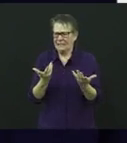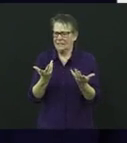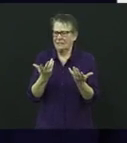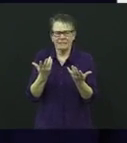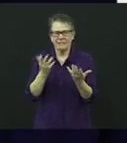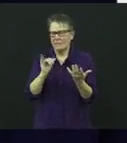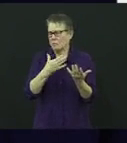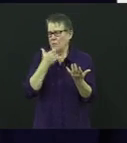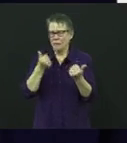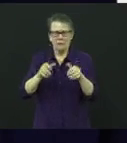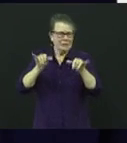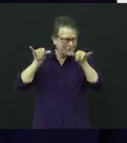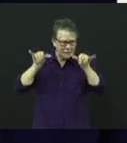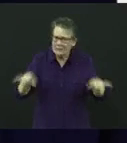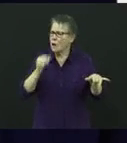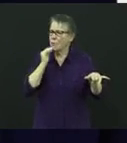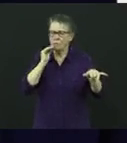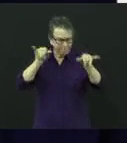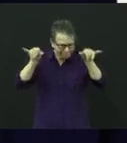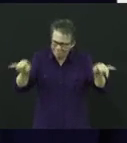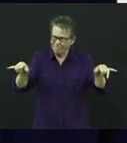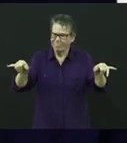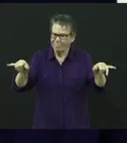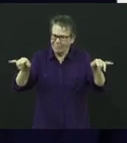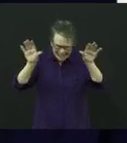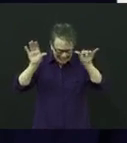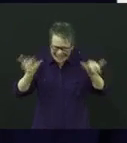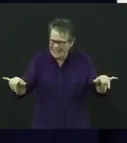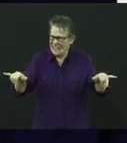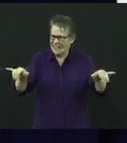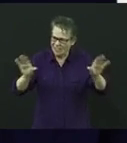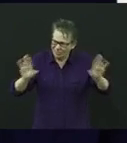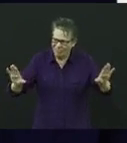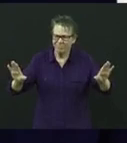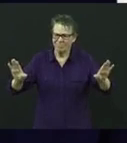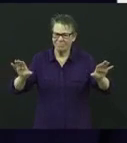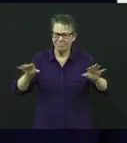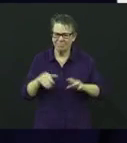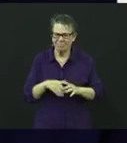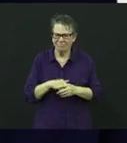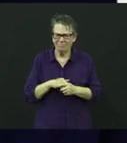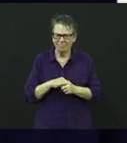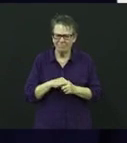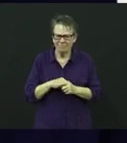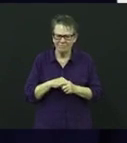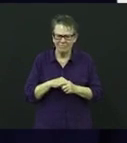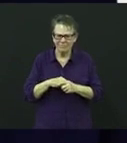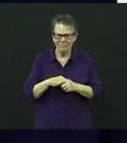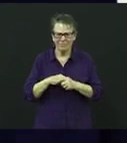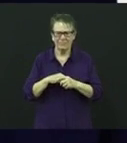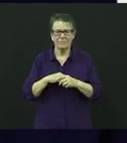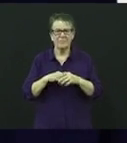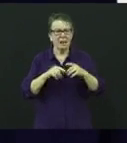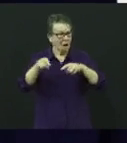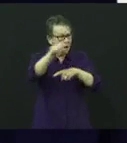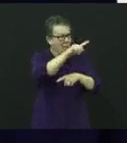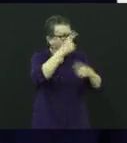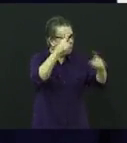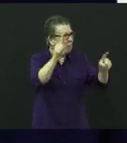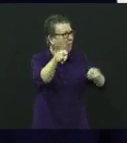distancing initiatives can have similar effects in New Jersey. We don't expect to prevent every single case, but we